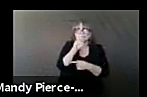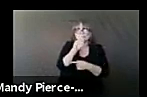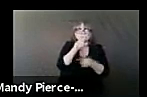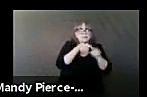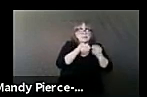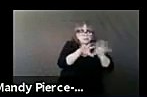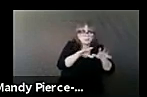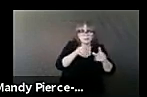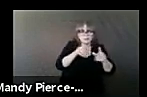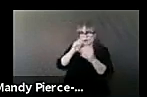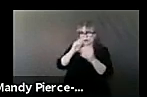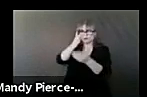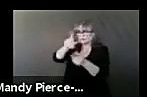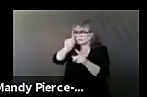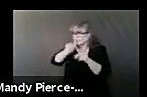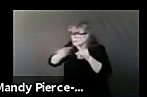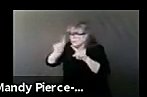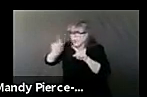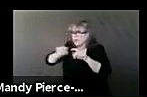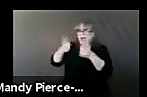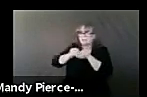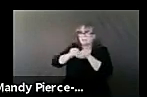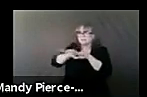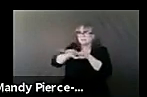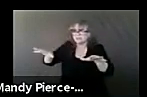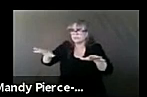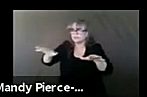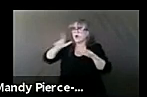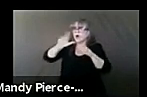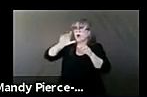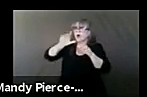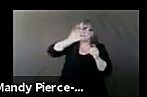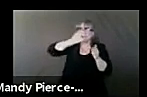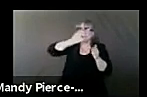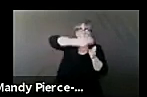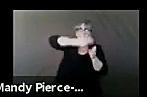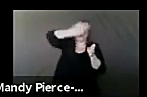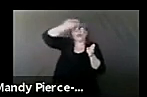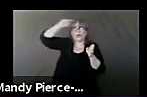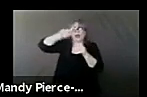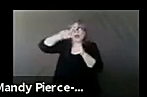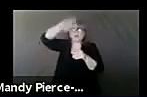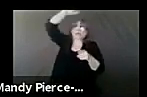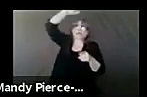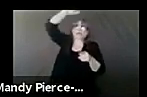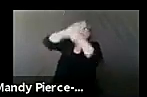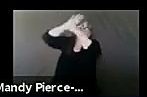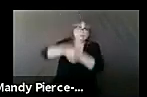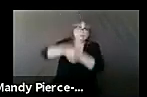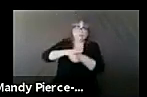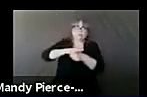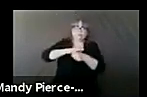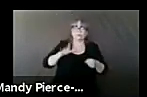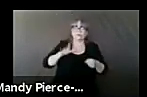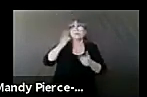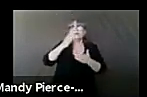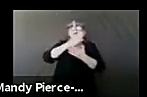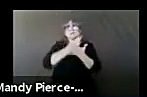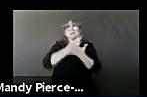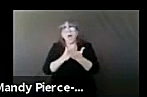Although there are nationwide models out there that make predictions for Colorado, the models that we are using were created with